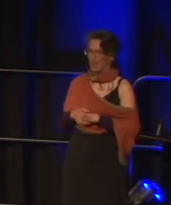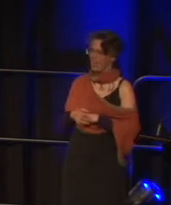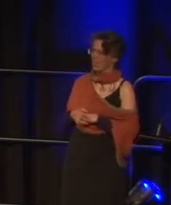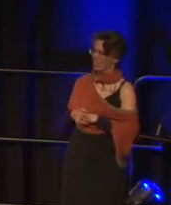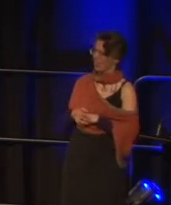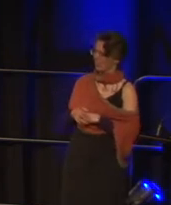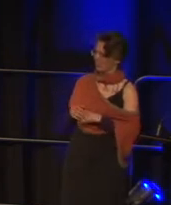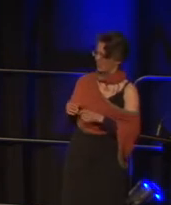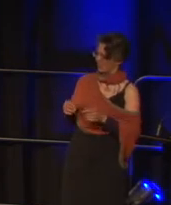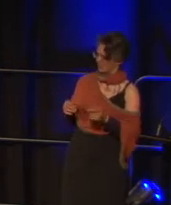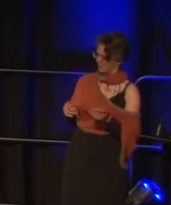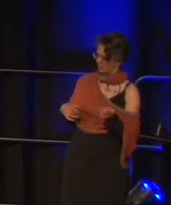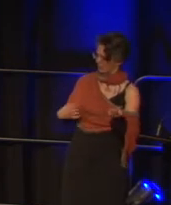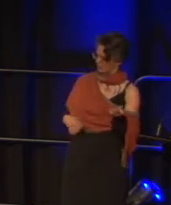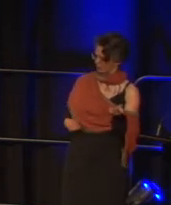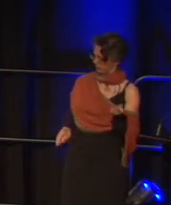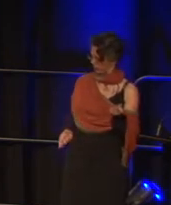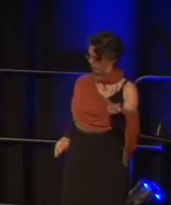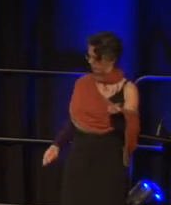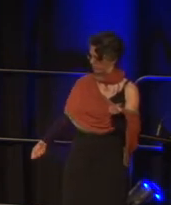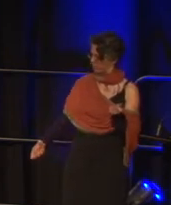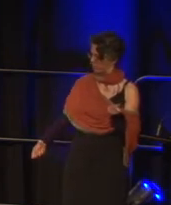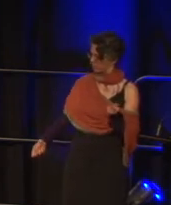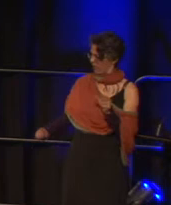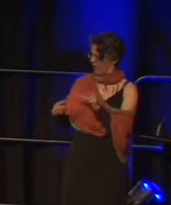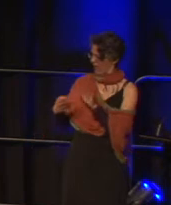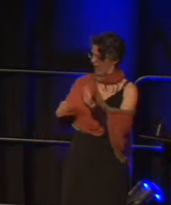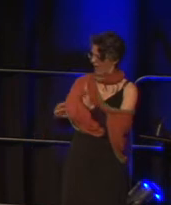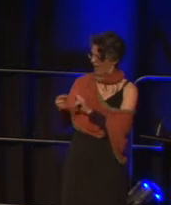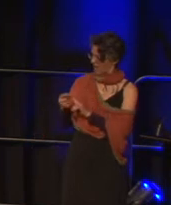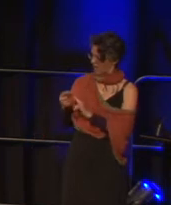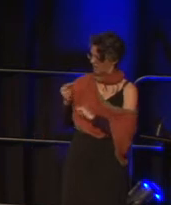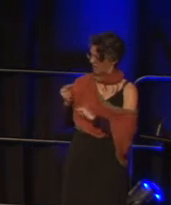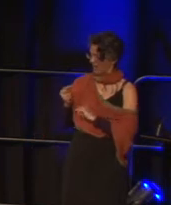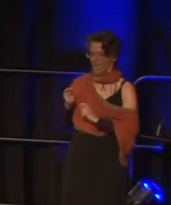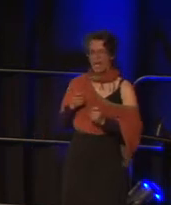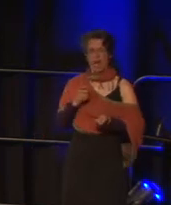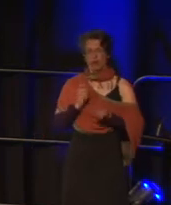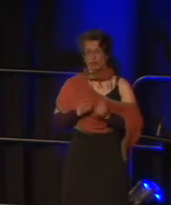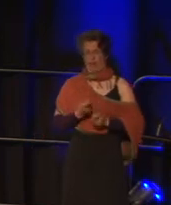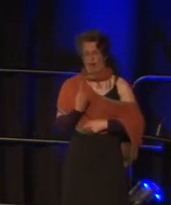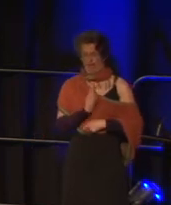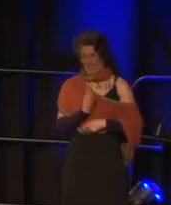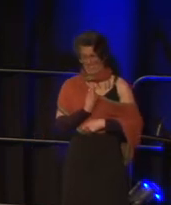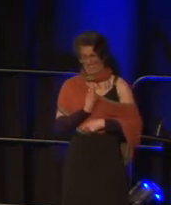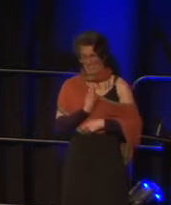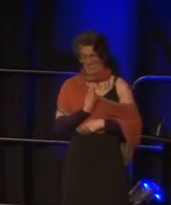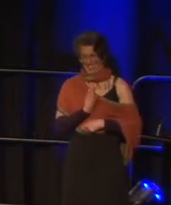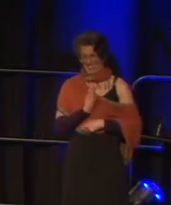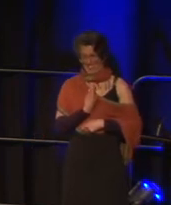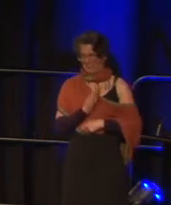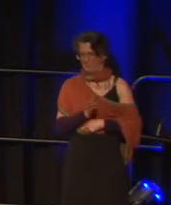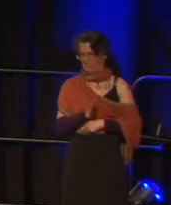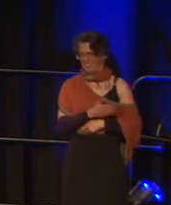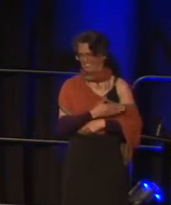the acoustic, but you occasionally bring out the electric guitar and the amp. I'm actually a drummer by trade, and I got tired of